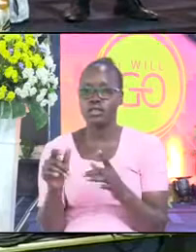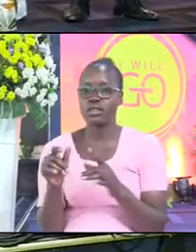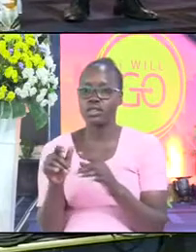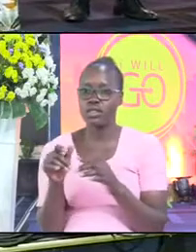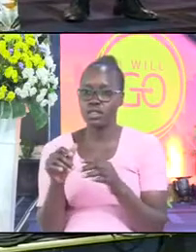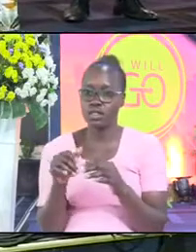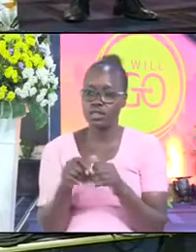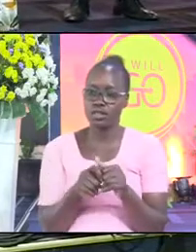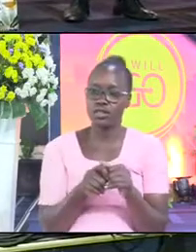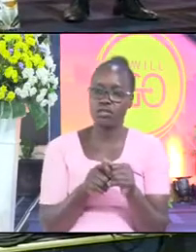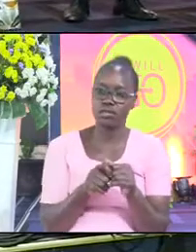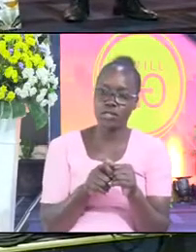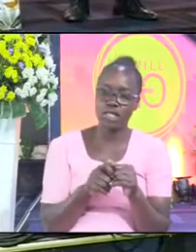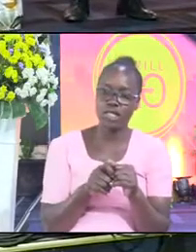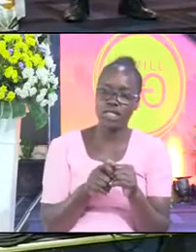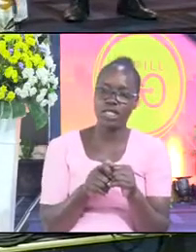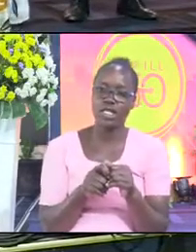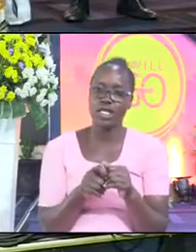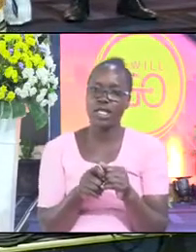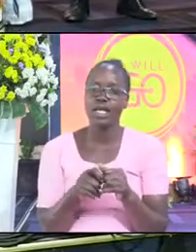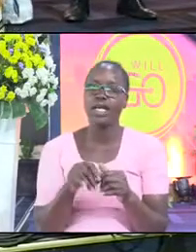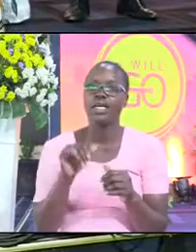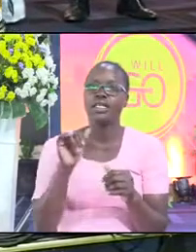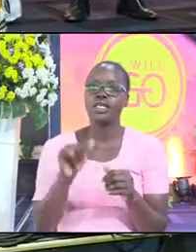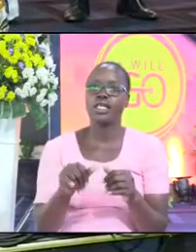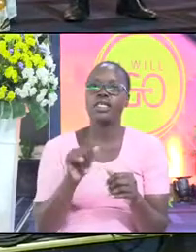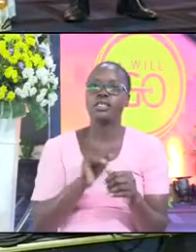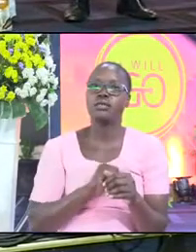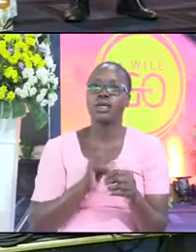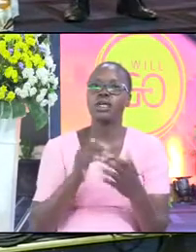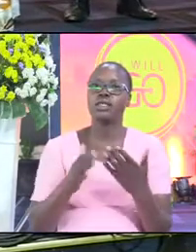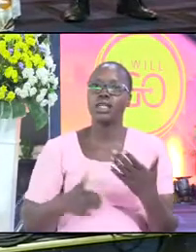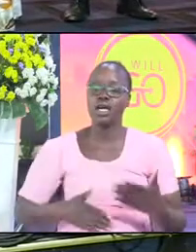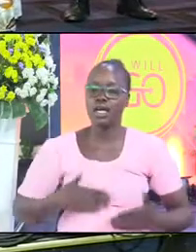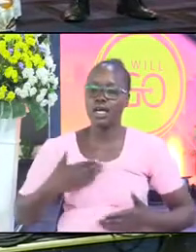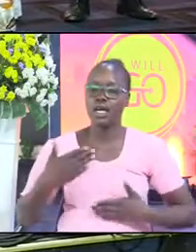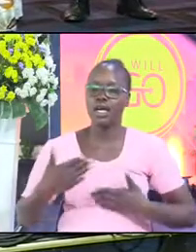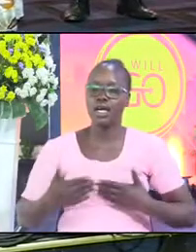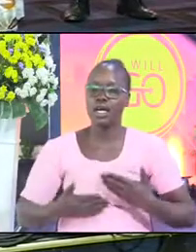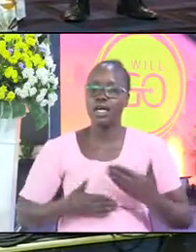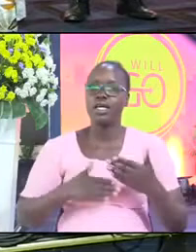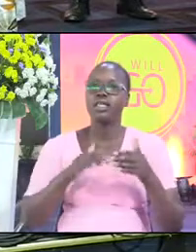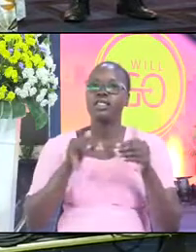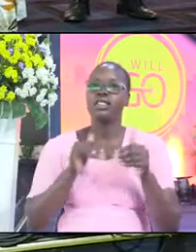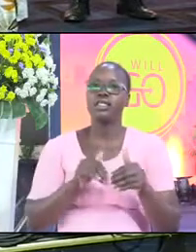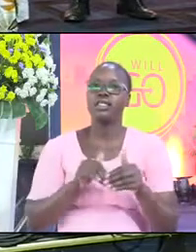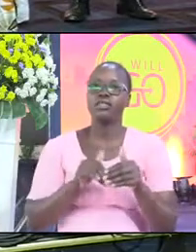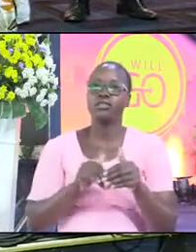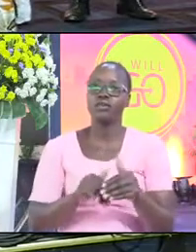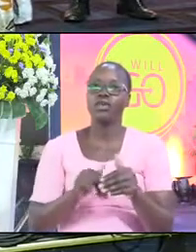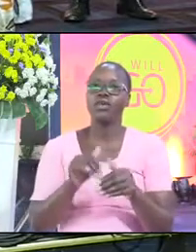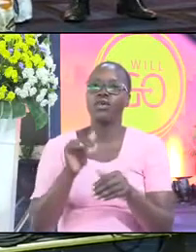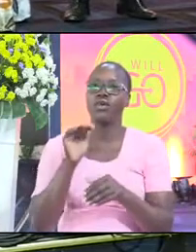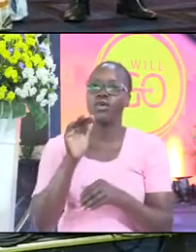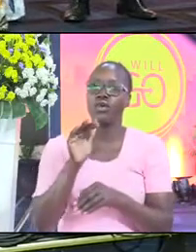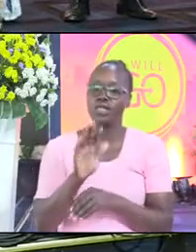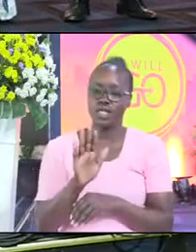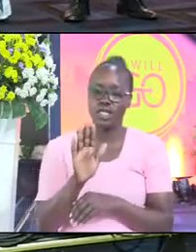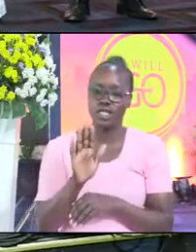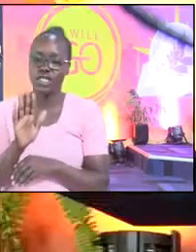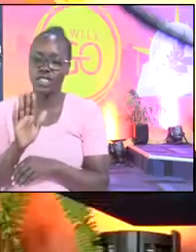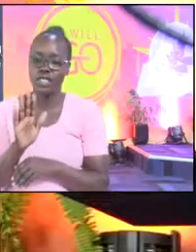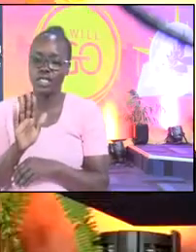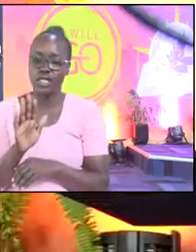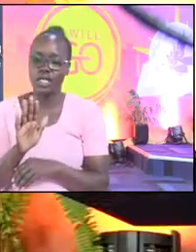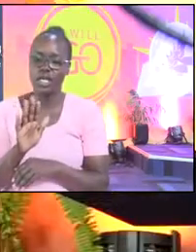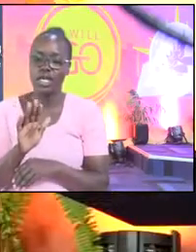Come to Jesus. Come to Jesus. You want to give your heart to Jesus today. You want to be a champion. You want to be a leader.